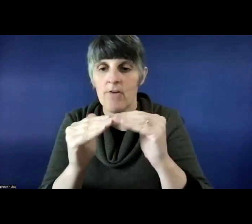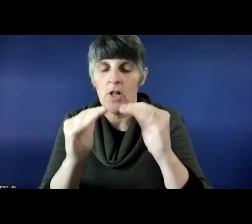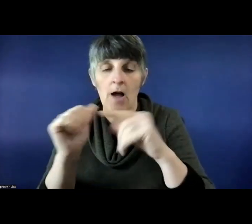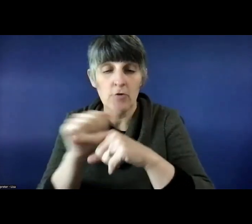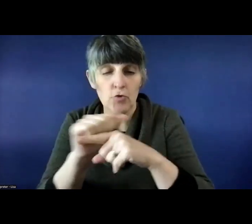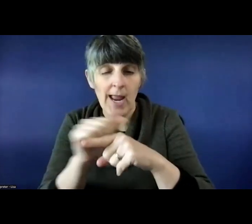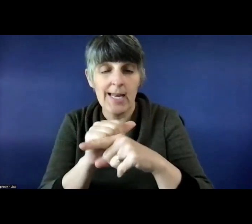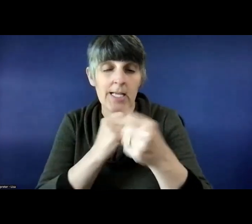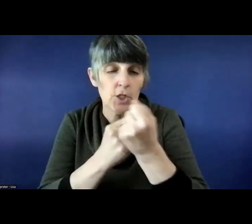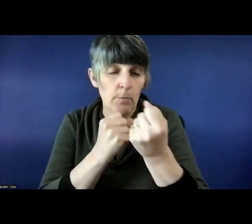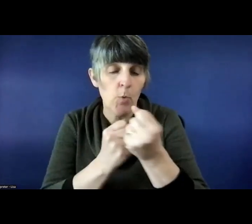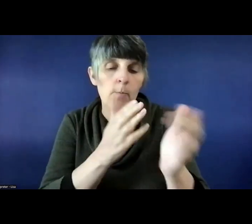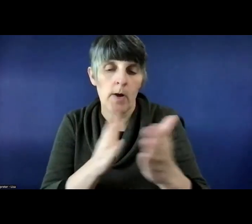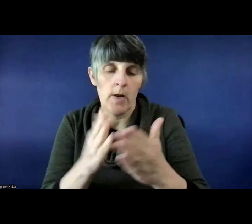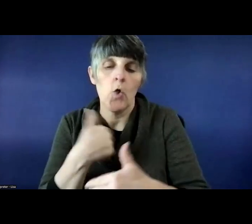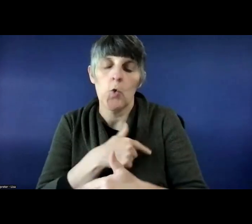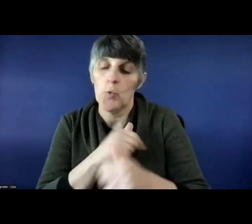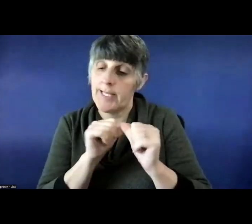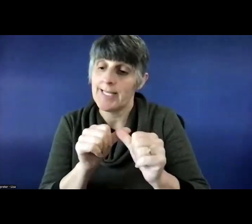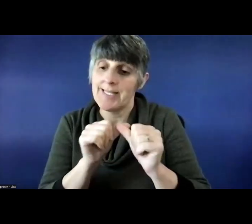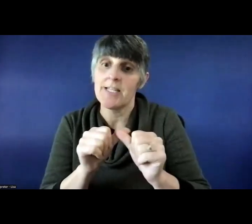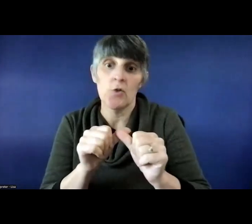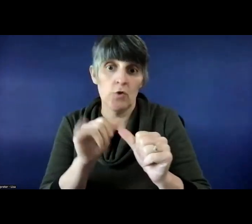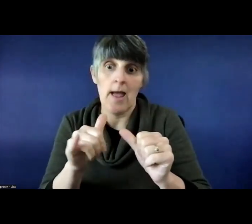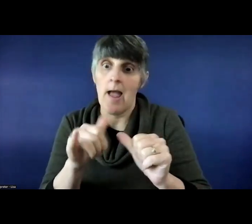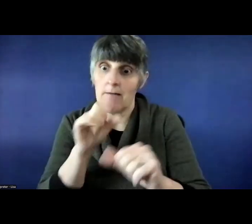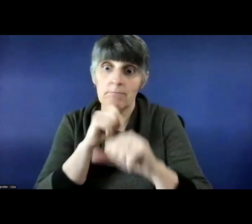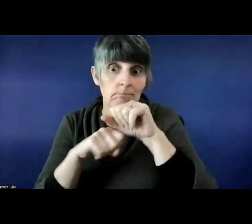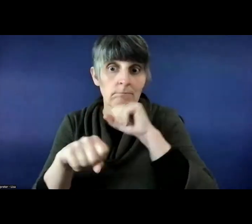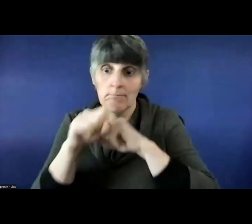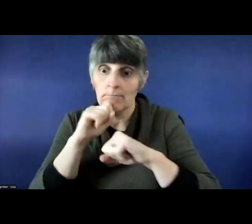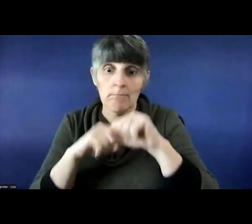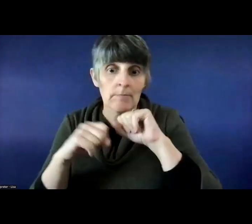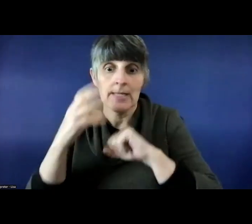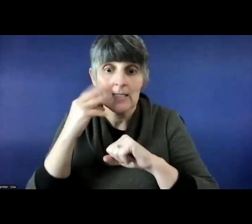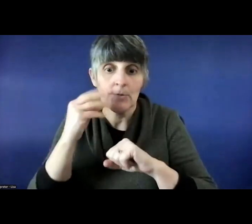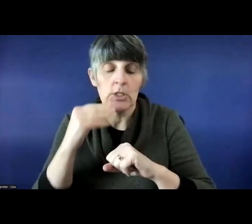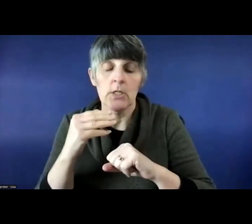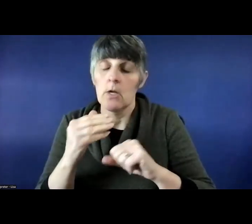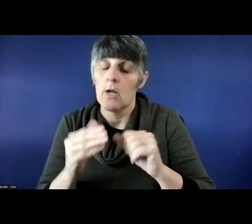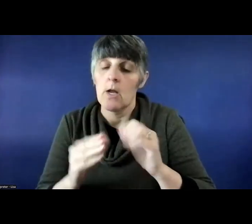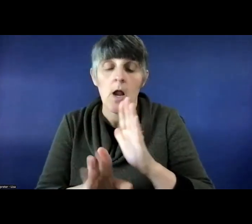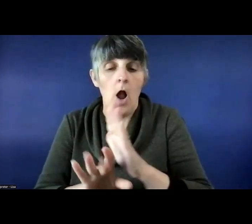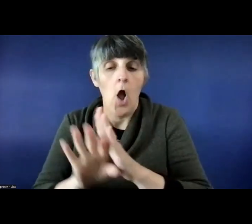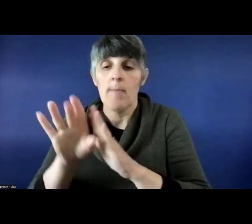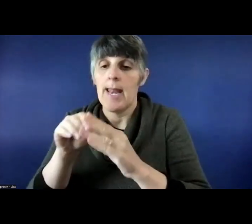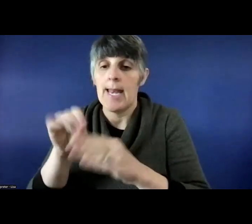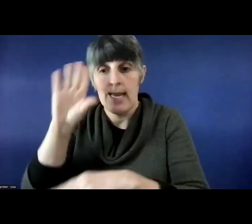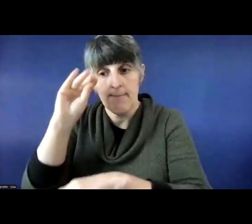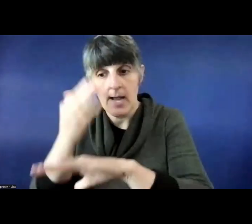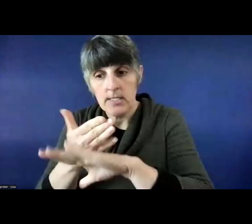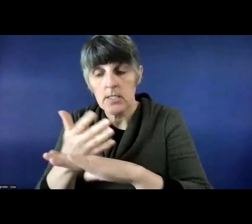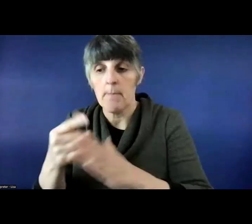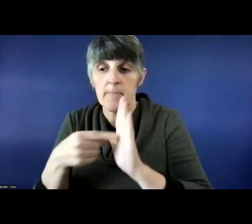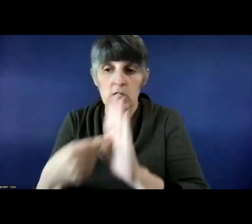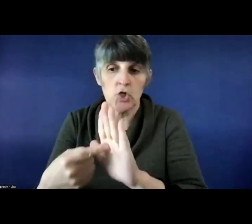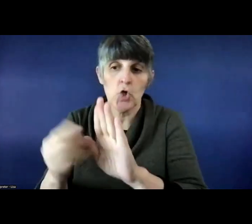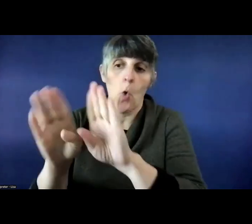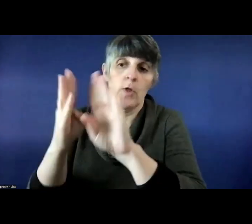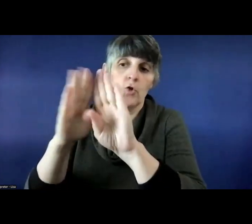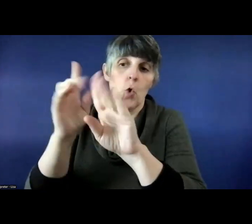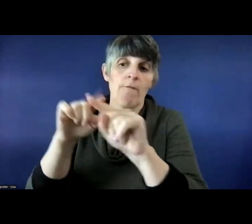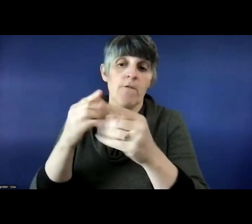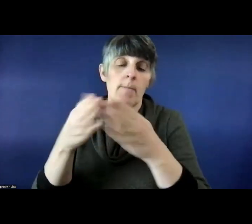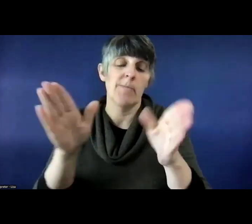preparation, we continue to have really rocky experiences, culminating in my son being shown the door from the public school